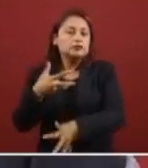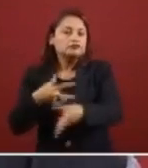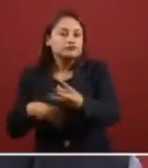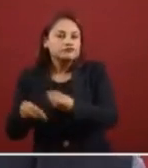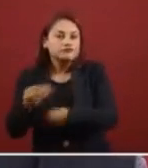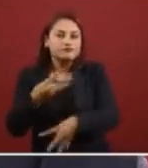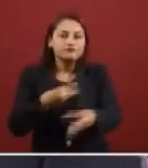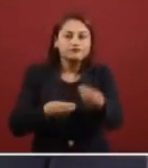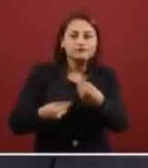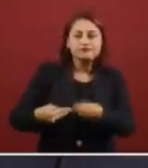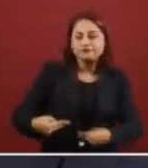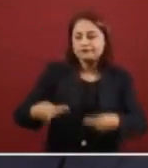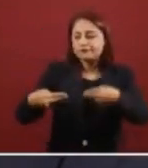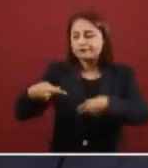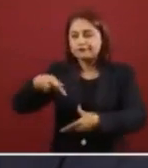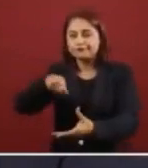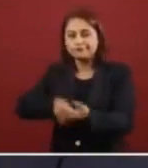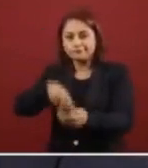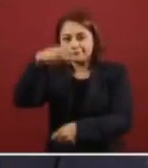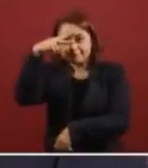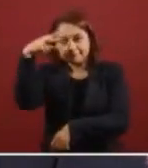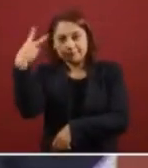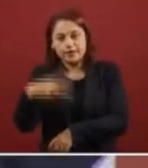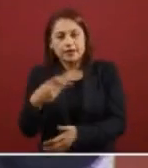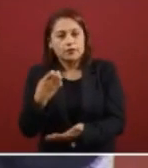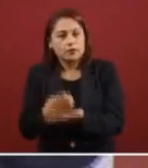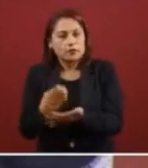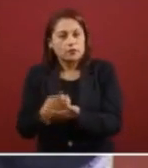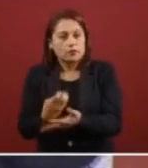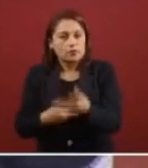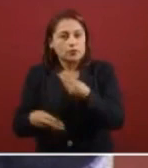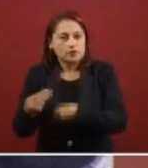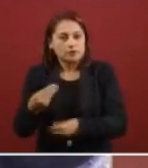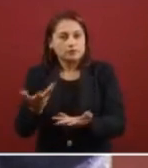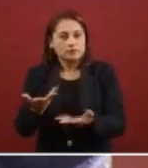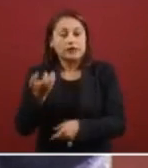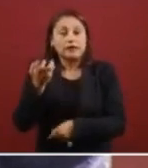circulating, that there would be